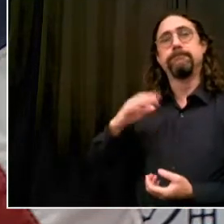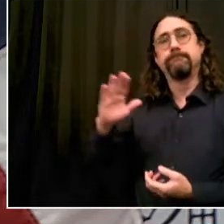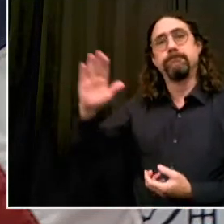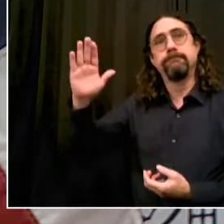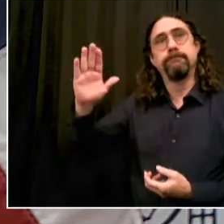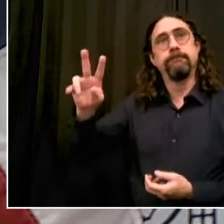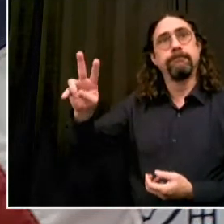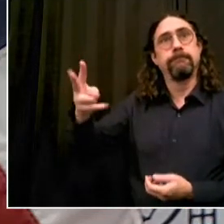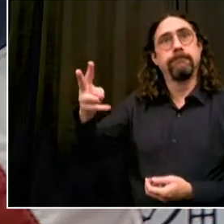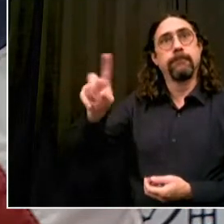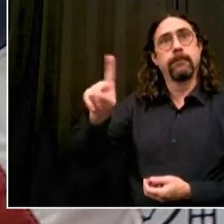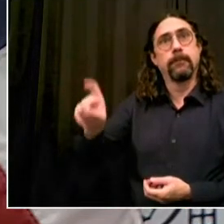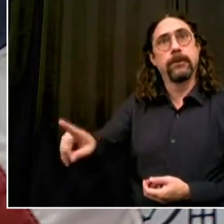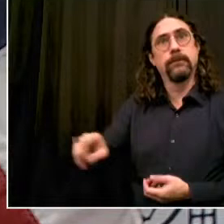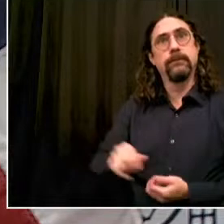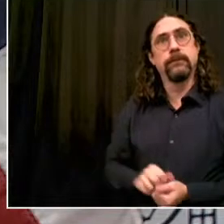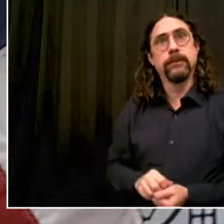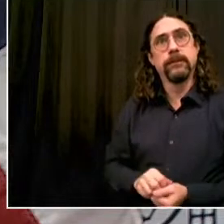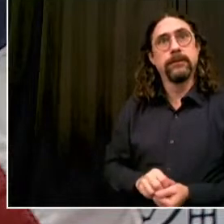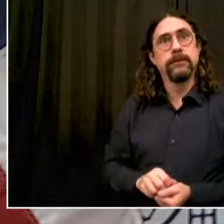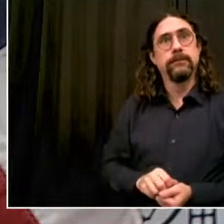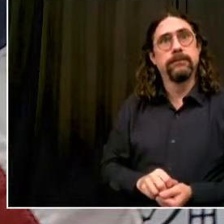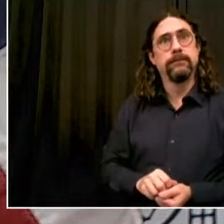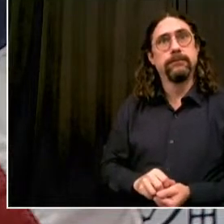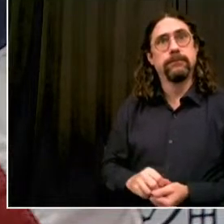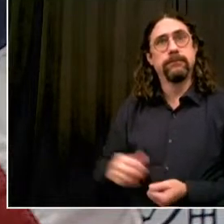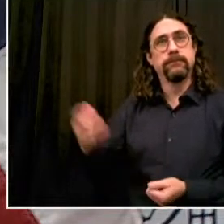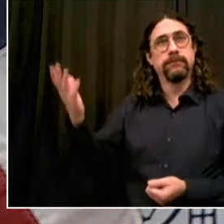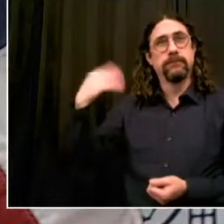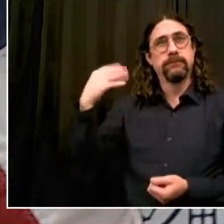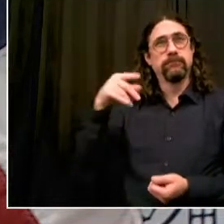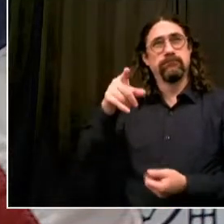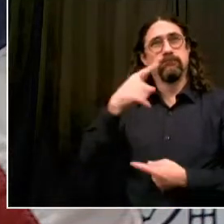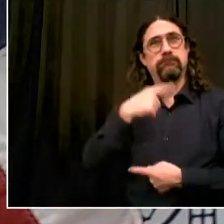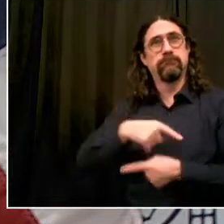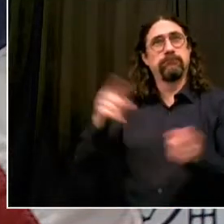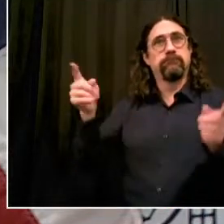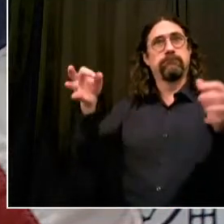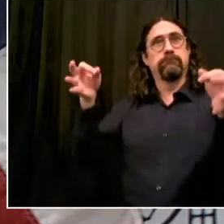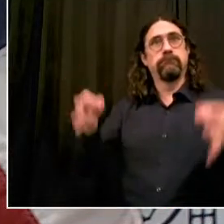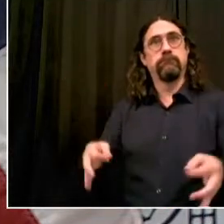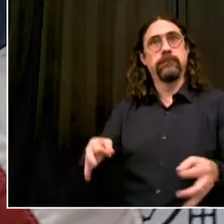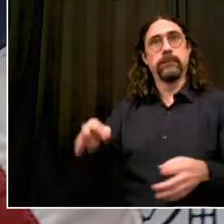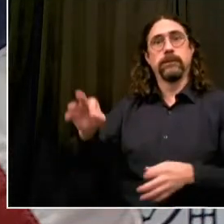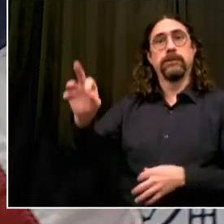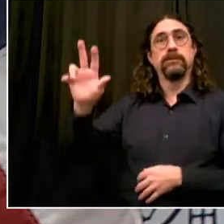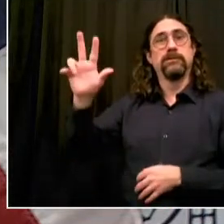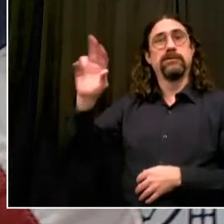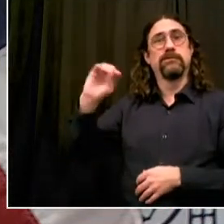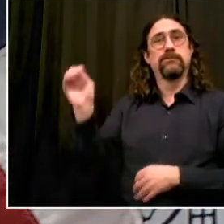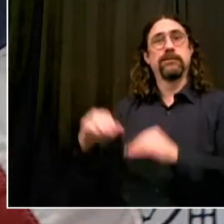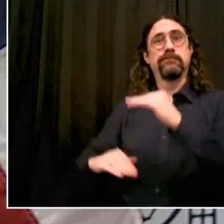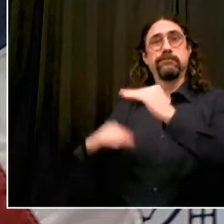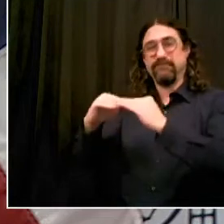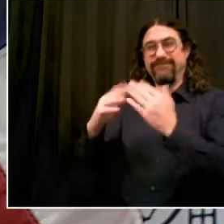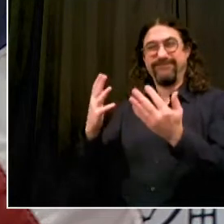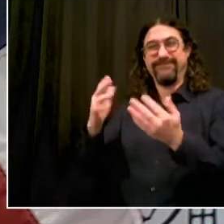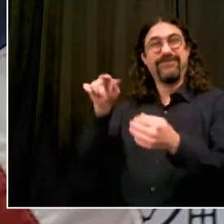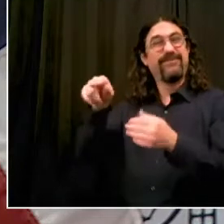new plan. And, obviously they may not be as satisfied as they were before because there's not that hard threshold that they had